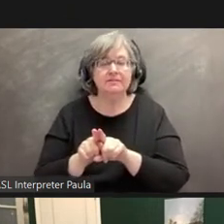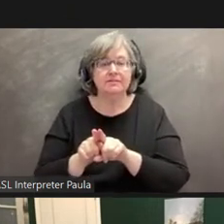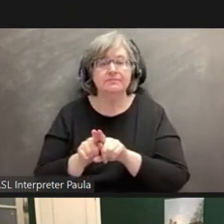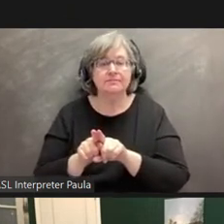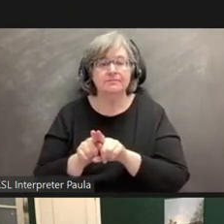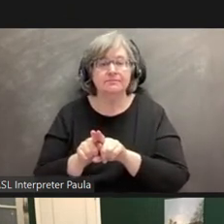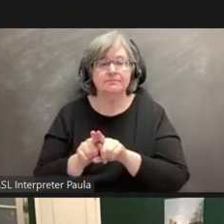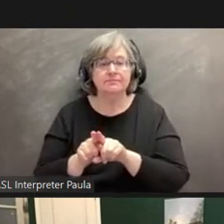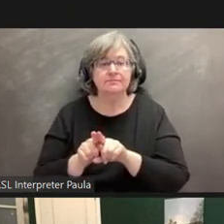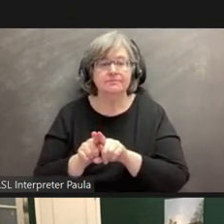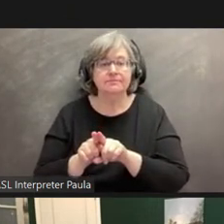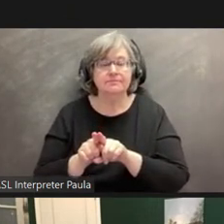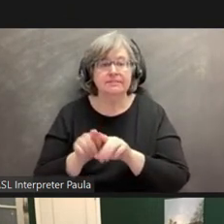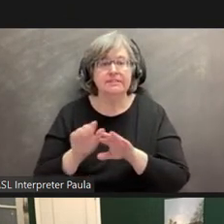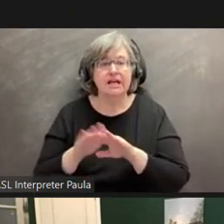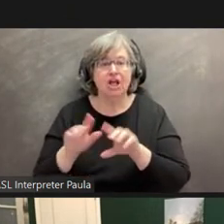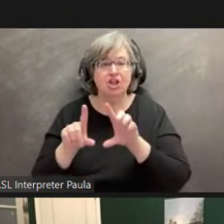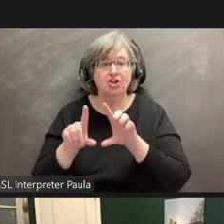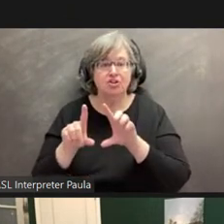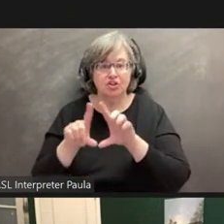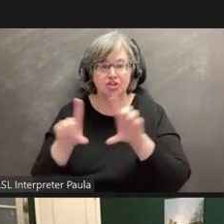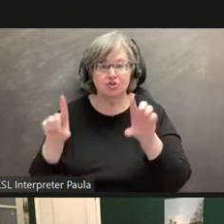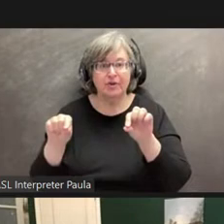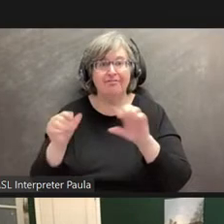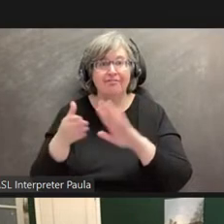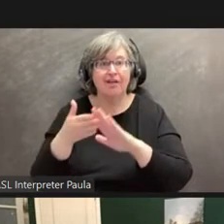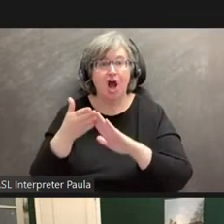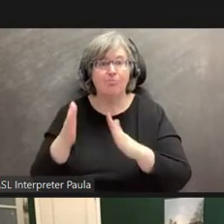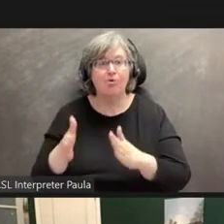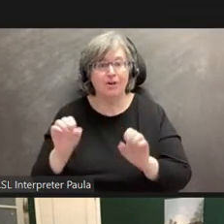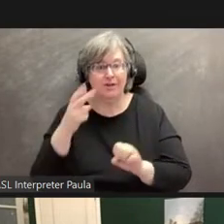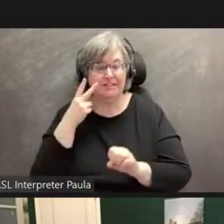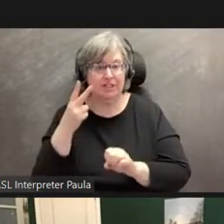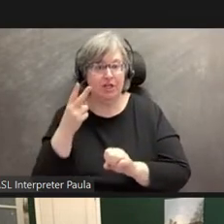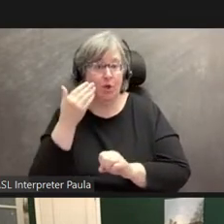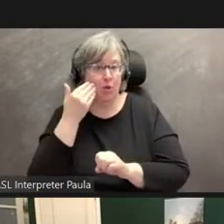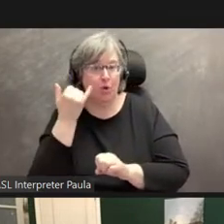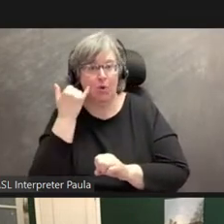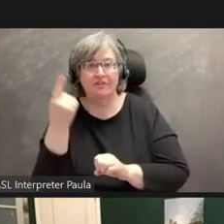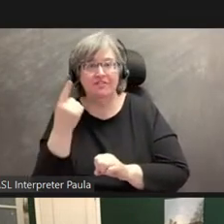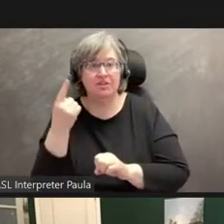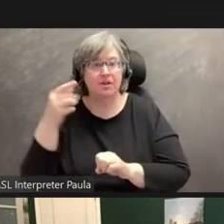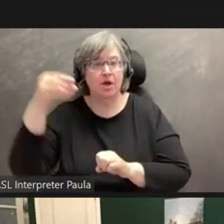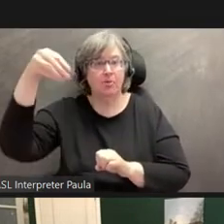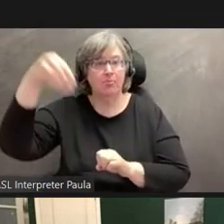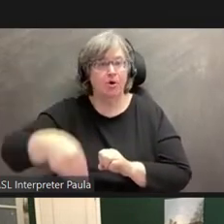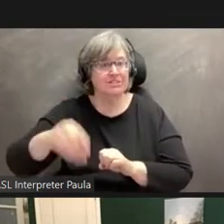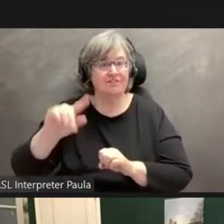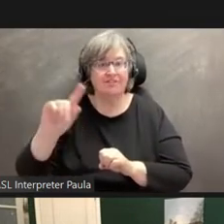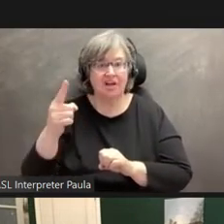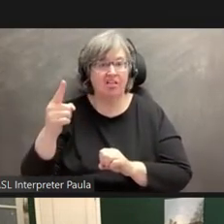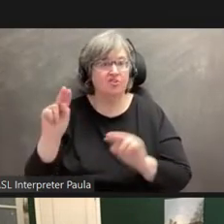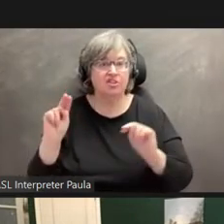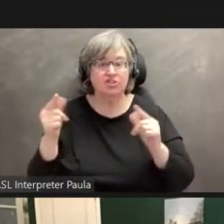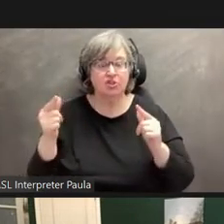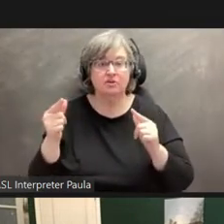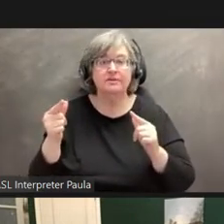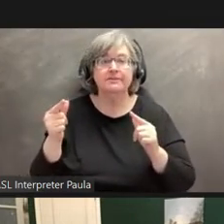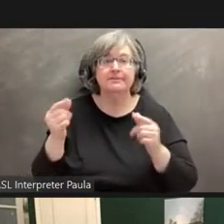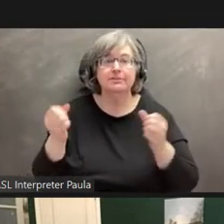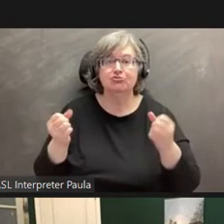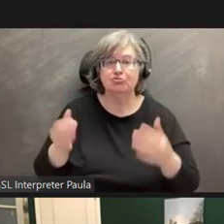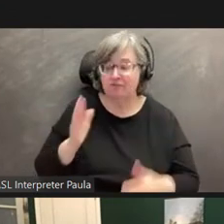the operator can see. So they will know if somebody puts a dollar in and it doesn't get accepted, the operator will